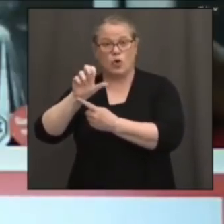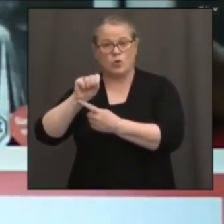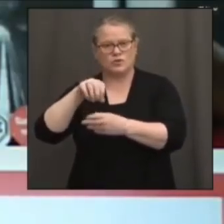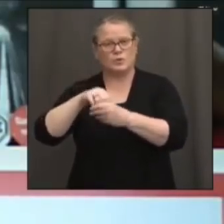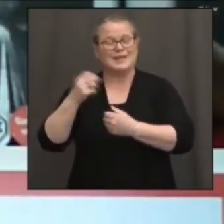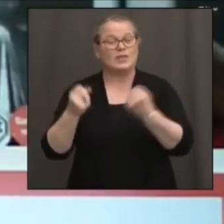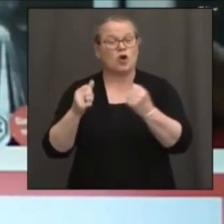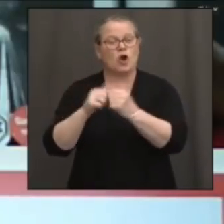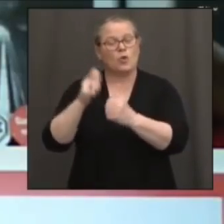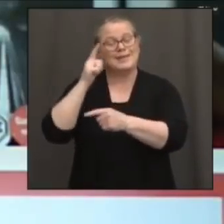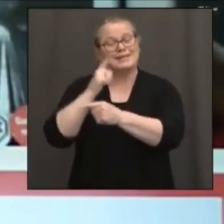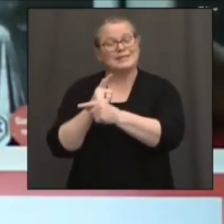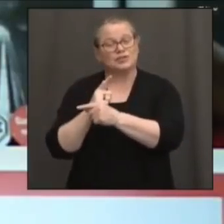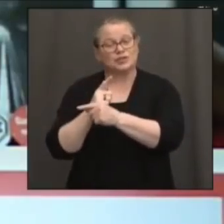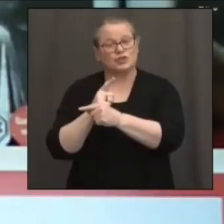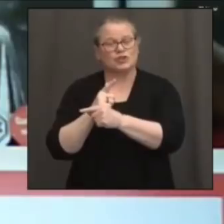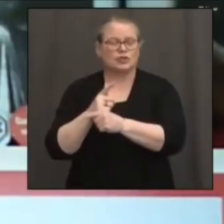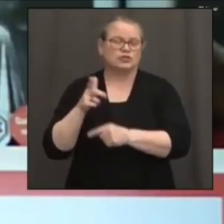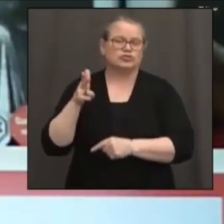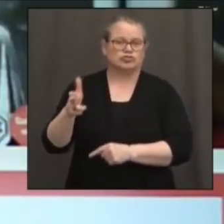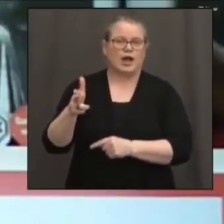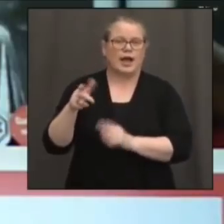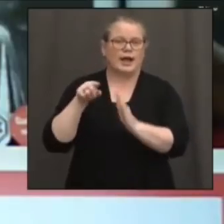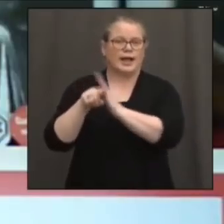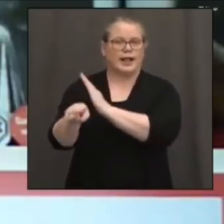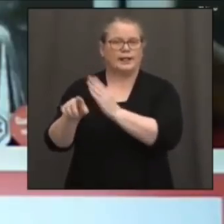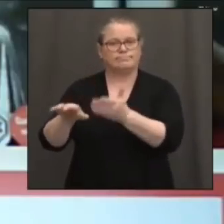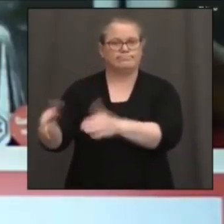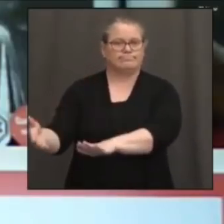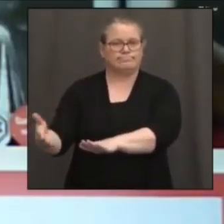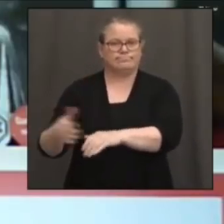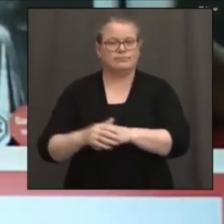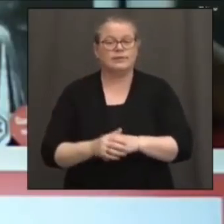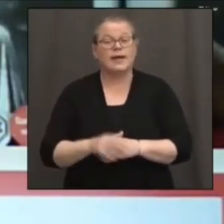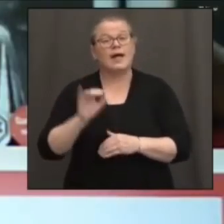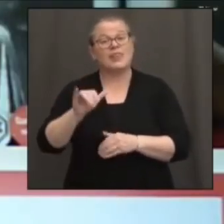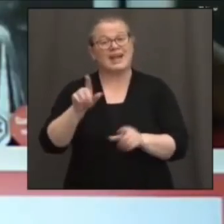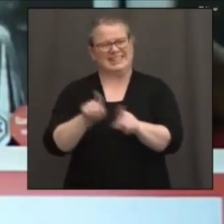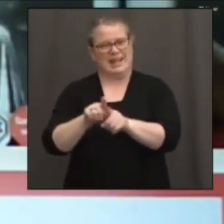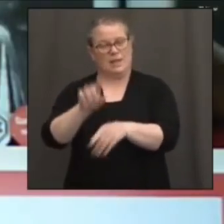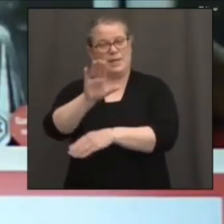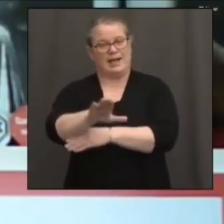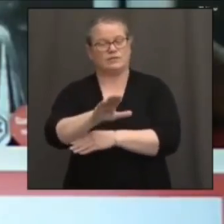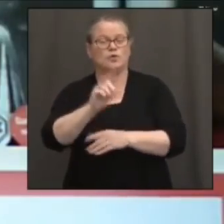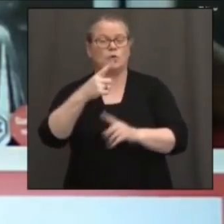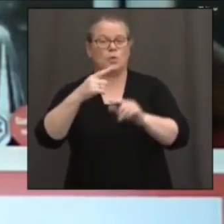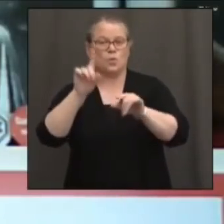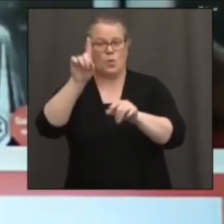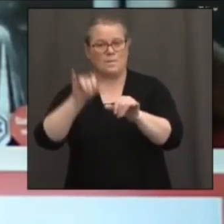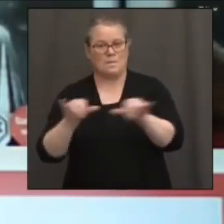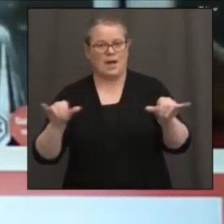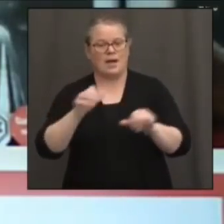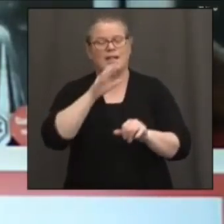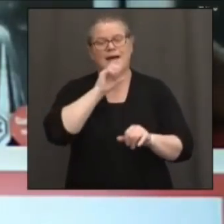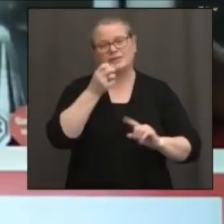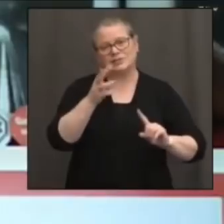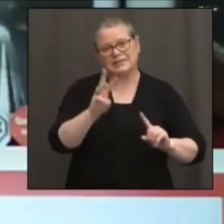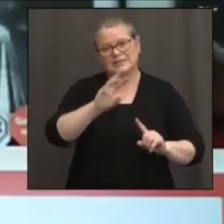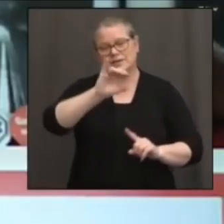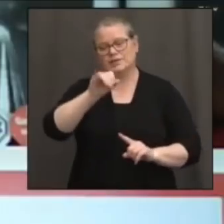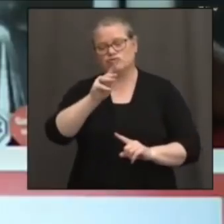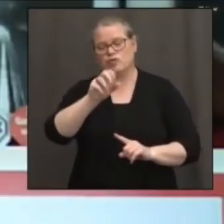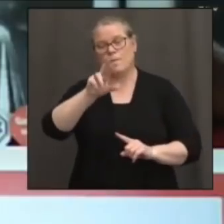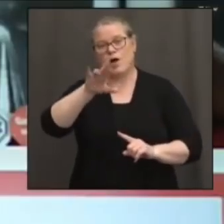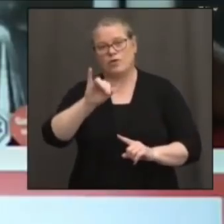with his siblings. Later that afternoon, just a mile away, 16-year-old Jamari Preston was shot dead.